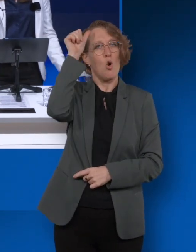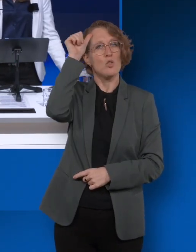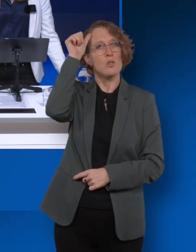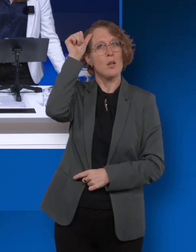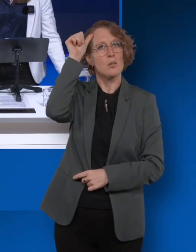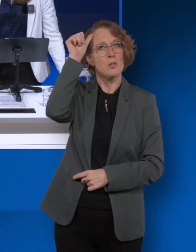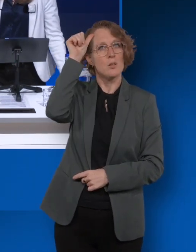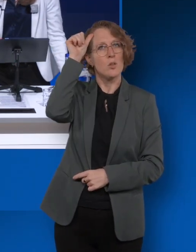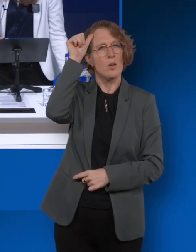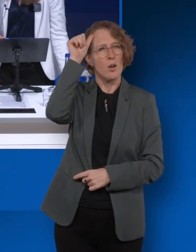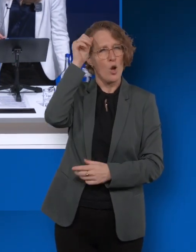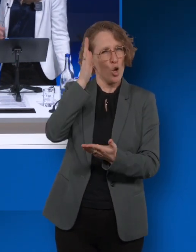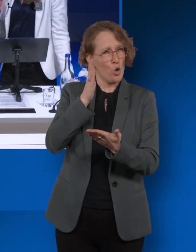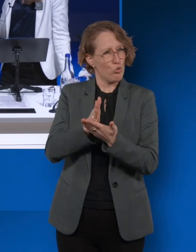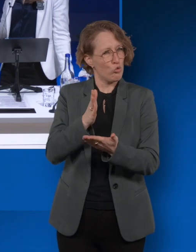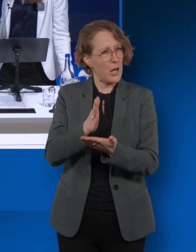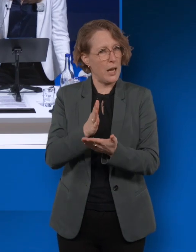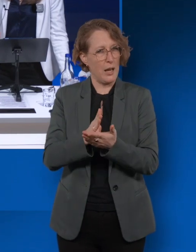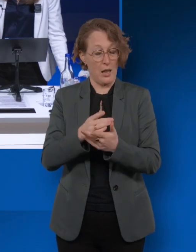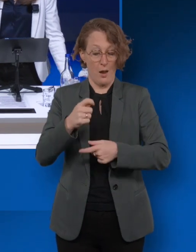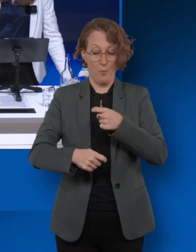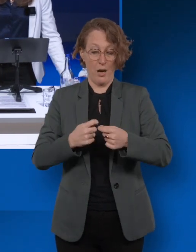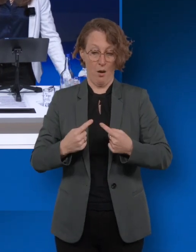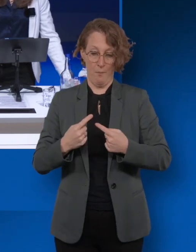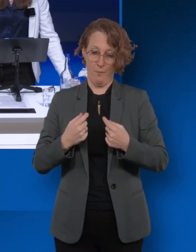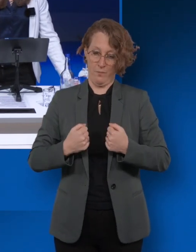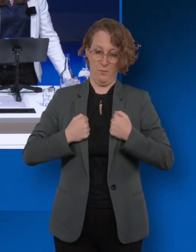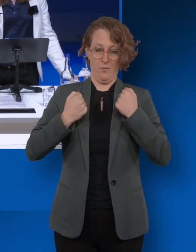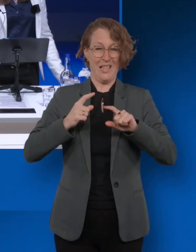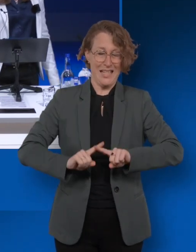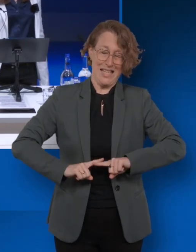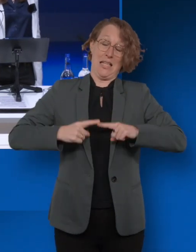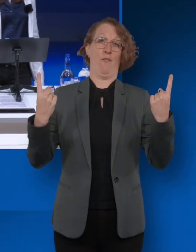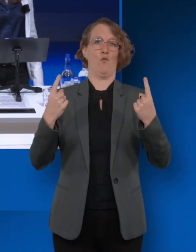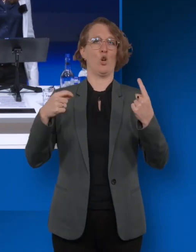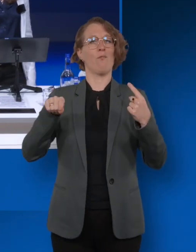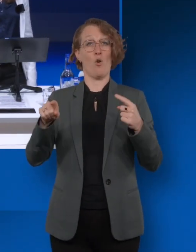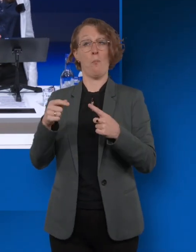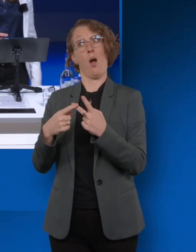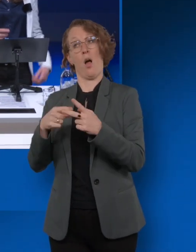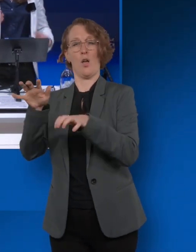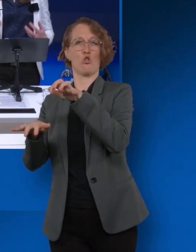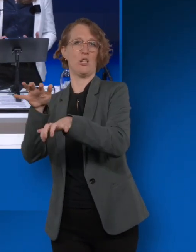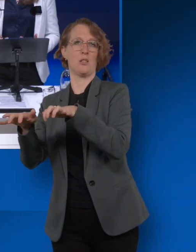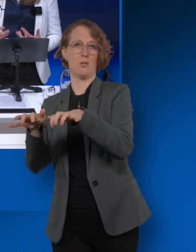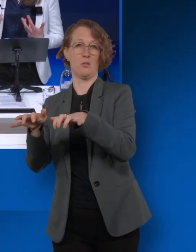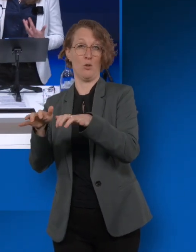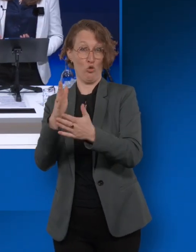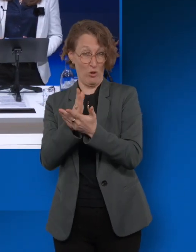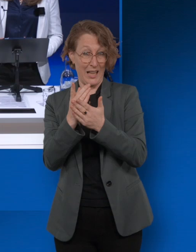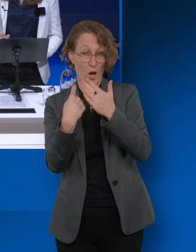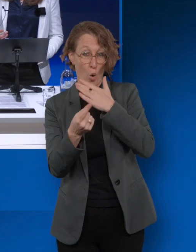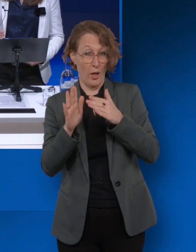human consciousness, this quality that makes us most different from other creatures, just